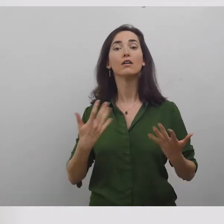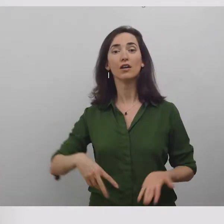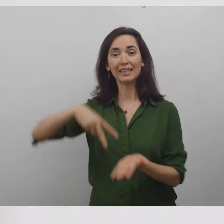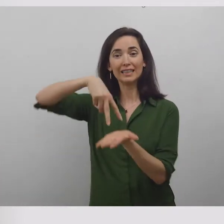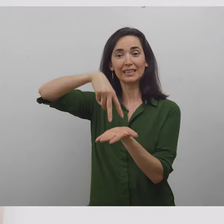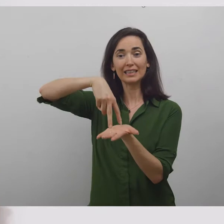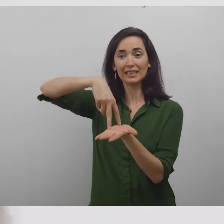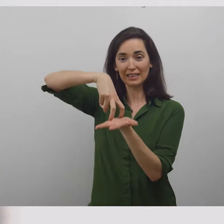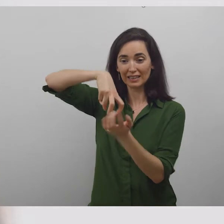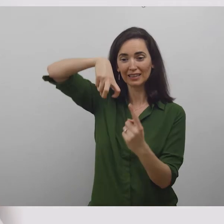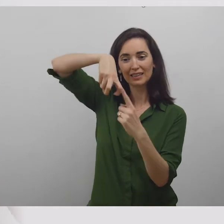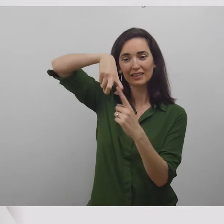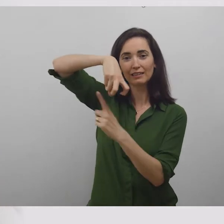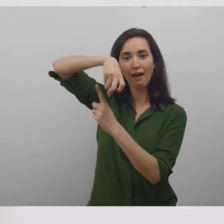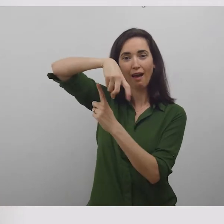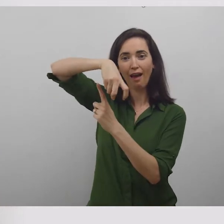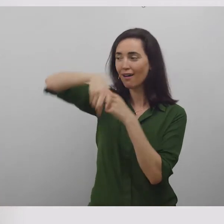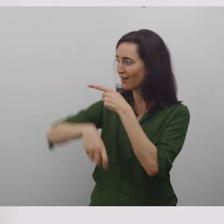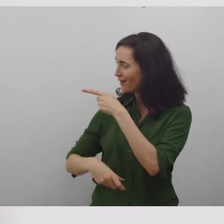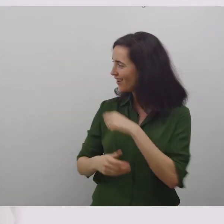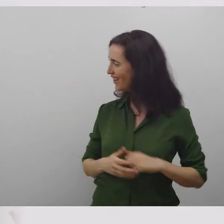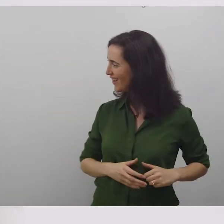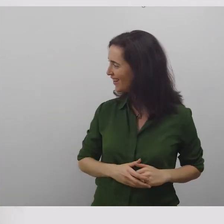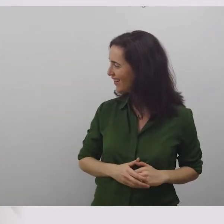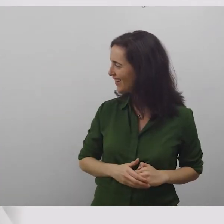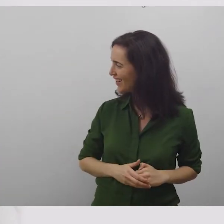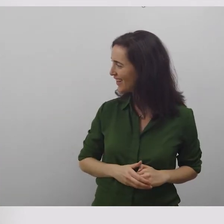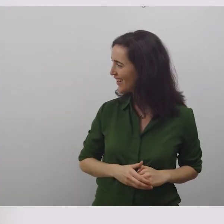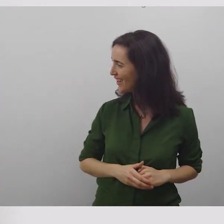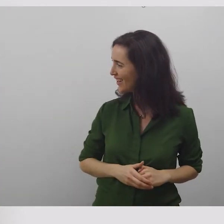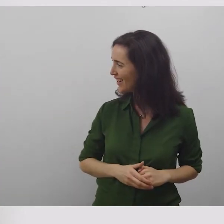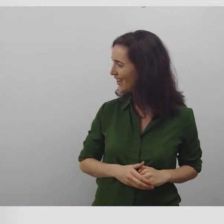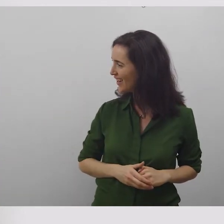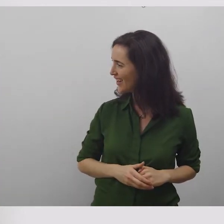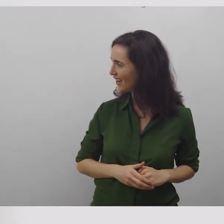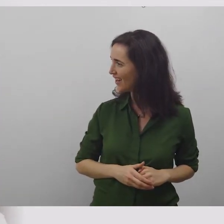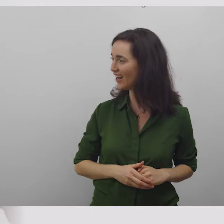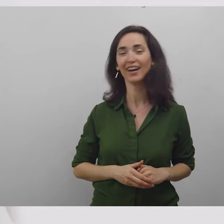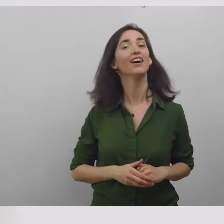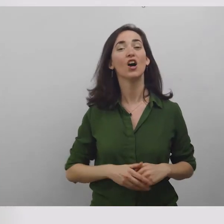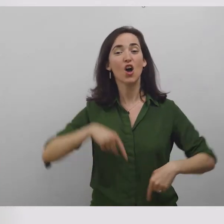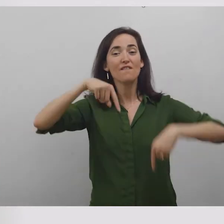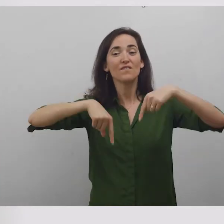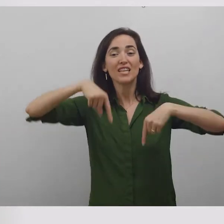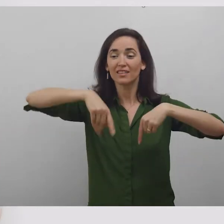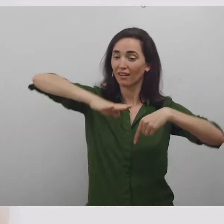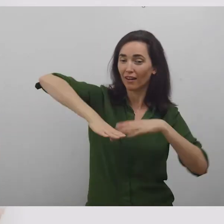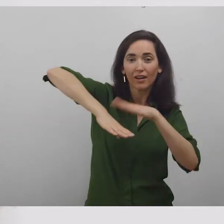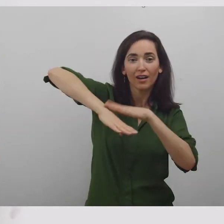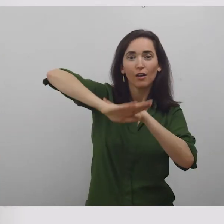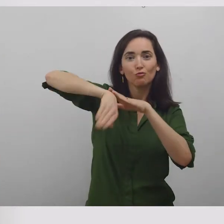then you can move down and do that with your knee. A, B, C. Do that